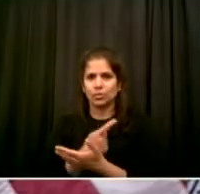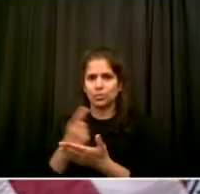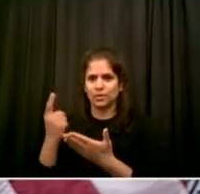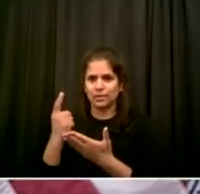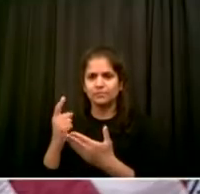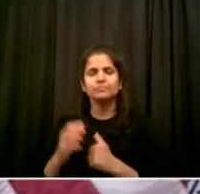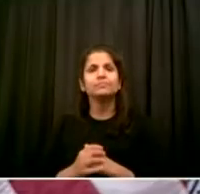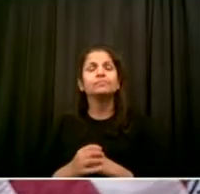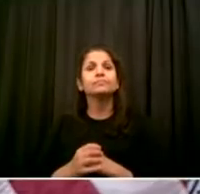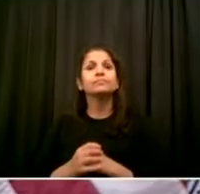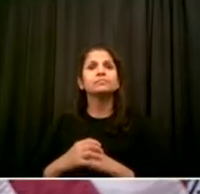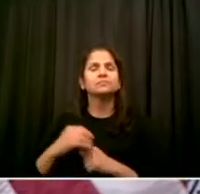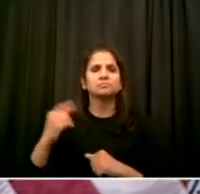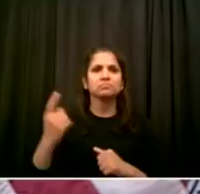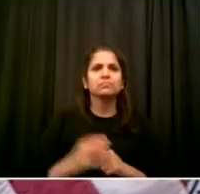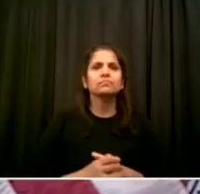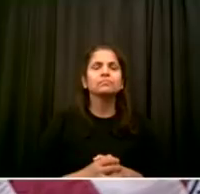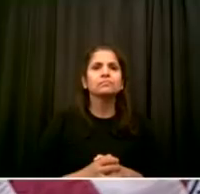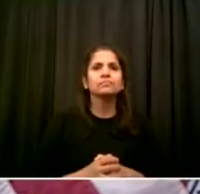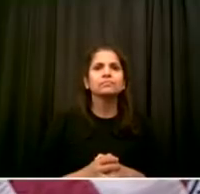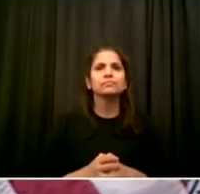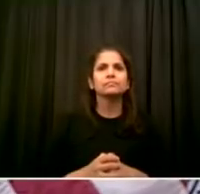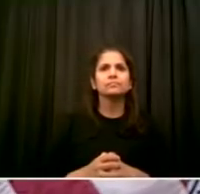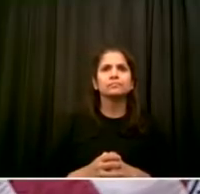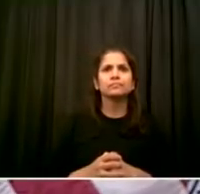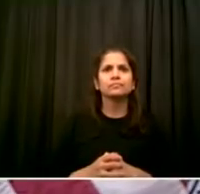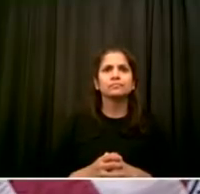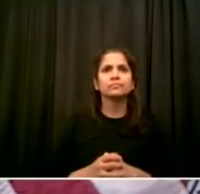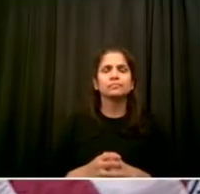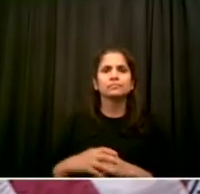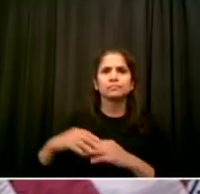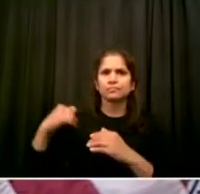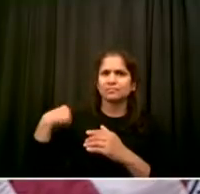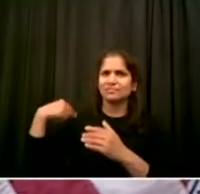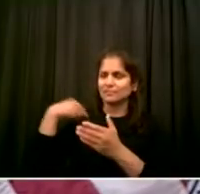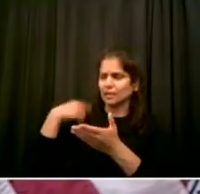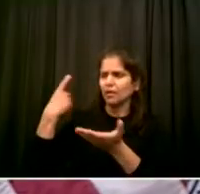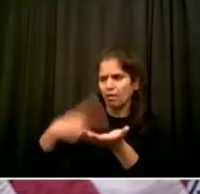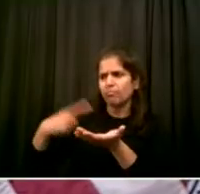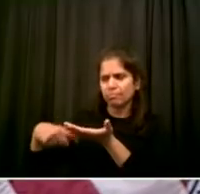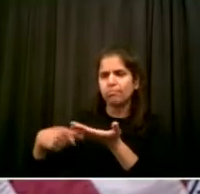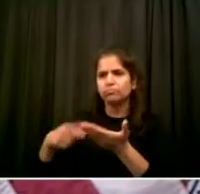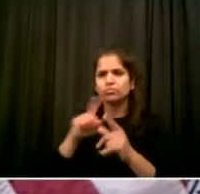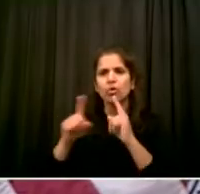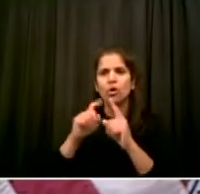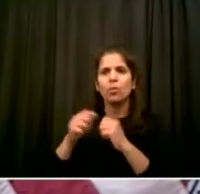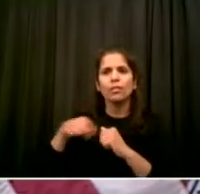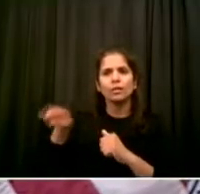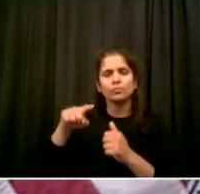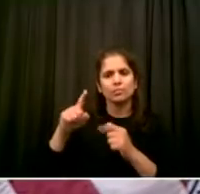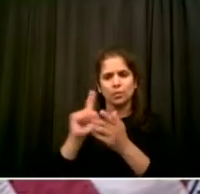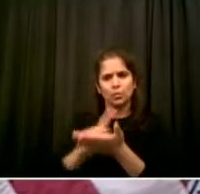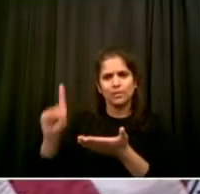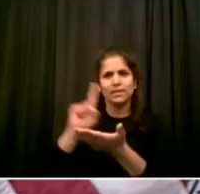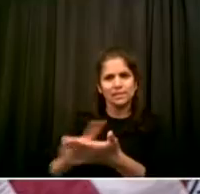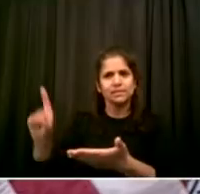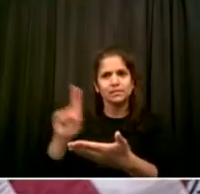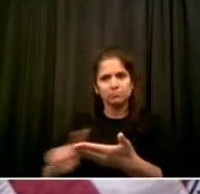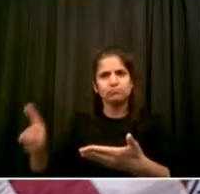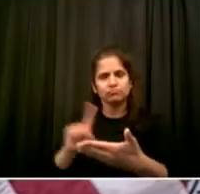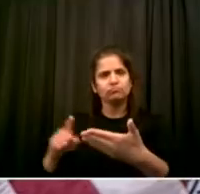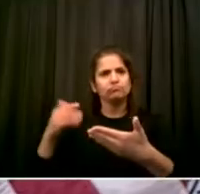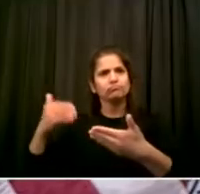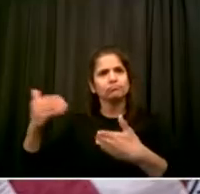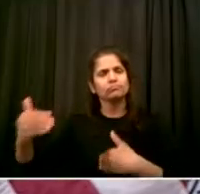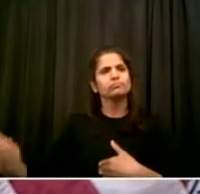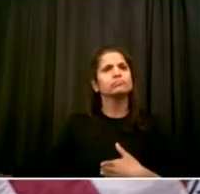human impact and the healthcare impact and the lives we've lost. Those are so much more important than anything we can talk about when it comes to dollars and